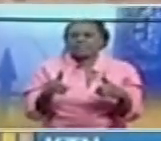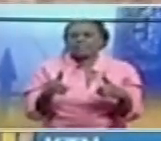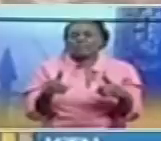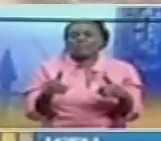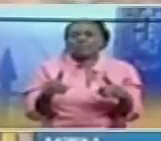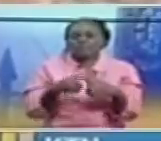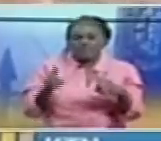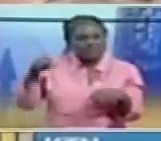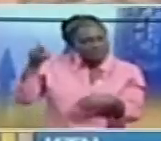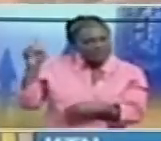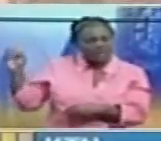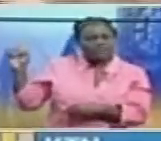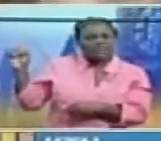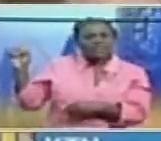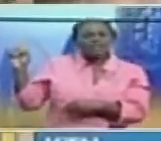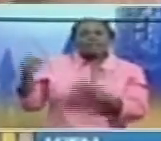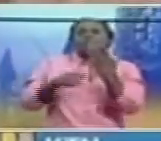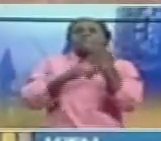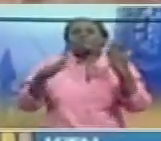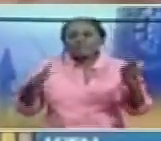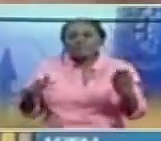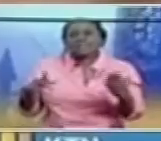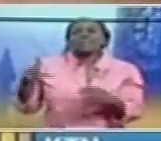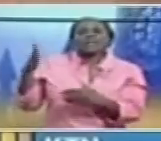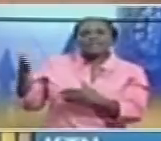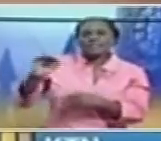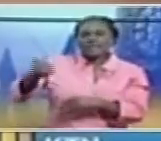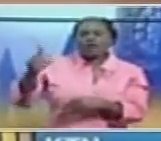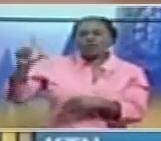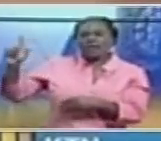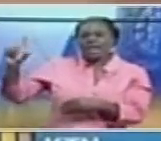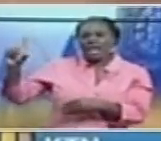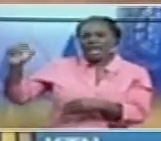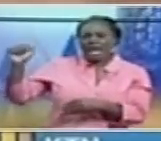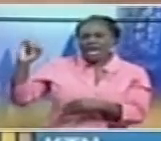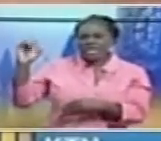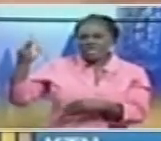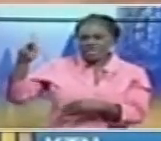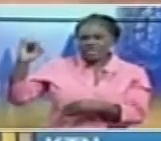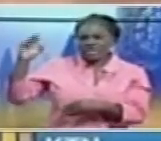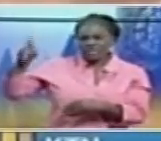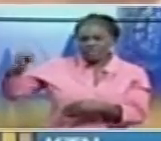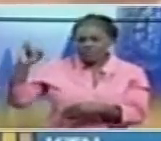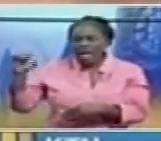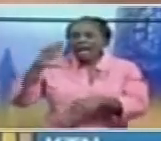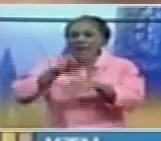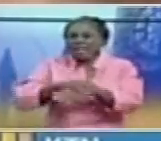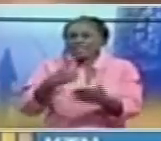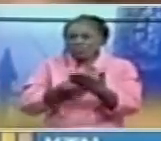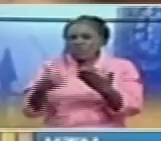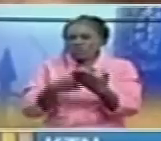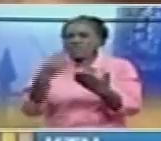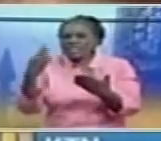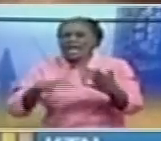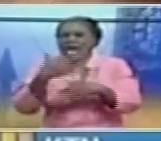Presley, but Elvis the eland is famed around Laikipia. Orphaned at only 3 weeks after his mother was killed by a lion, he